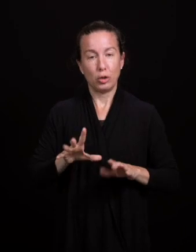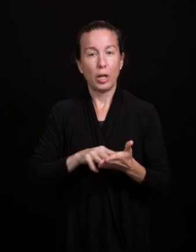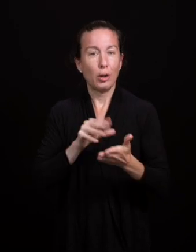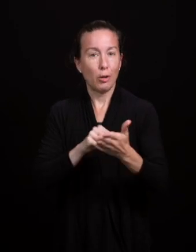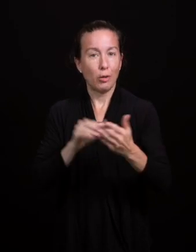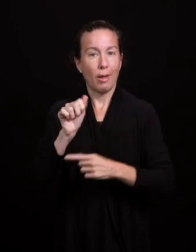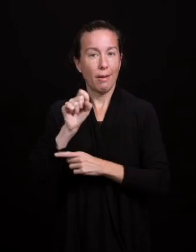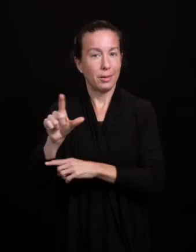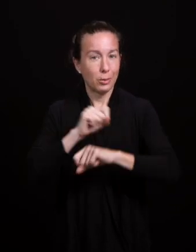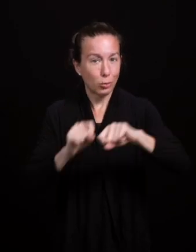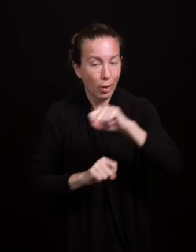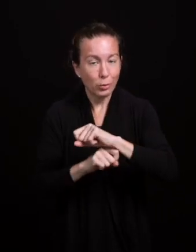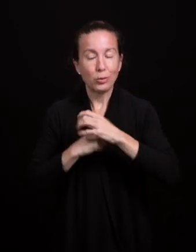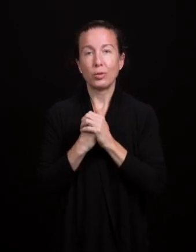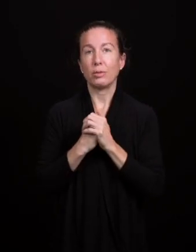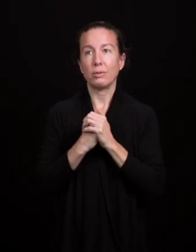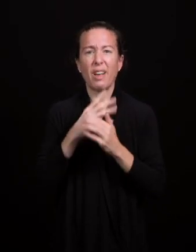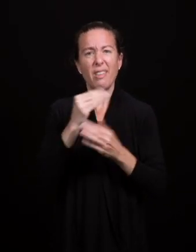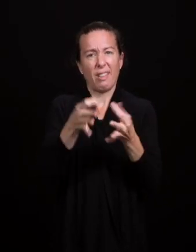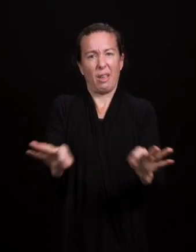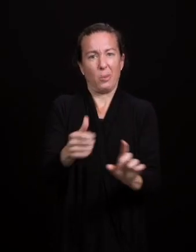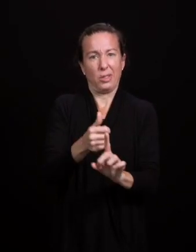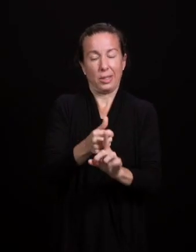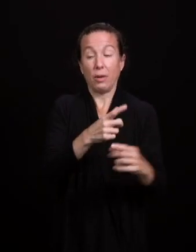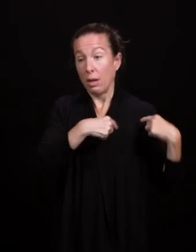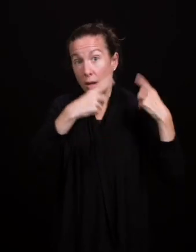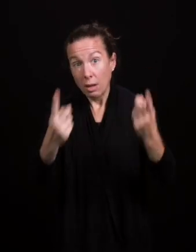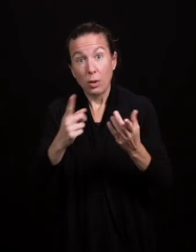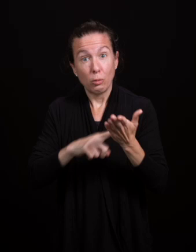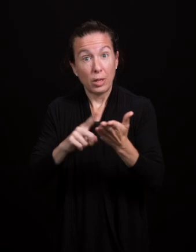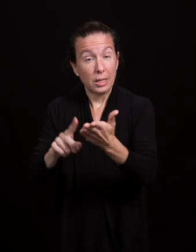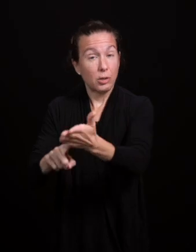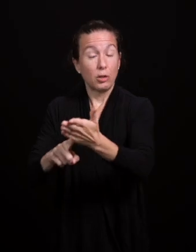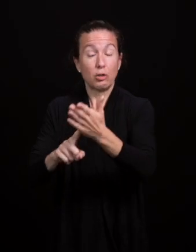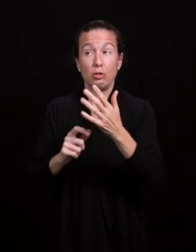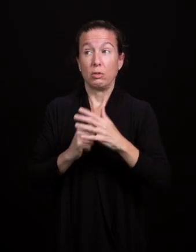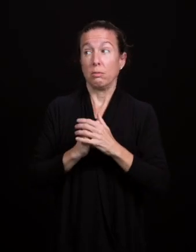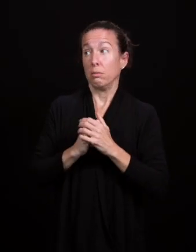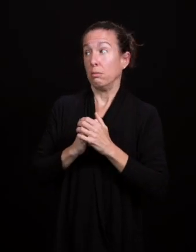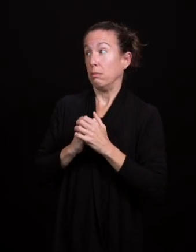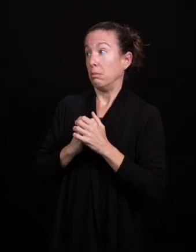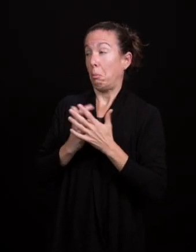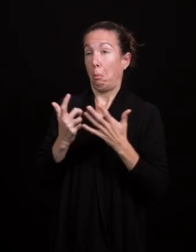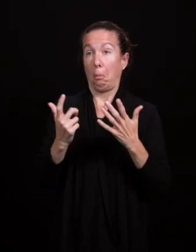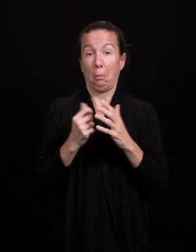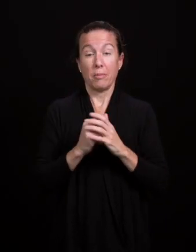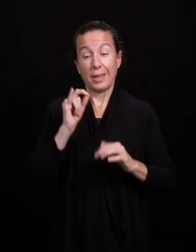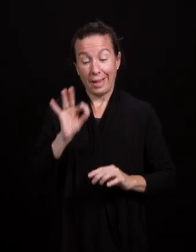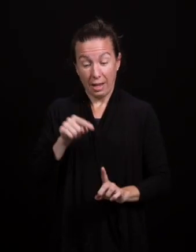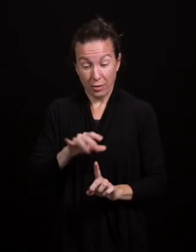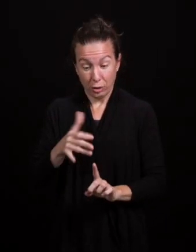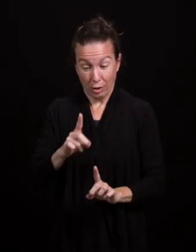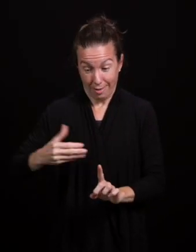structure and the language itself. All the research that we did was basically the younger the child,